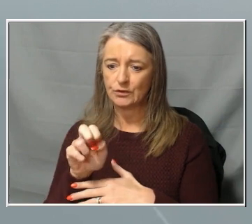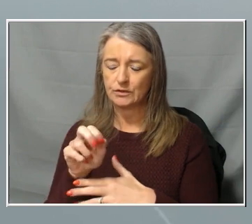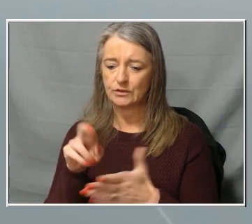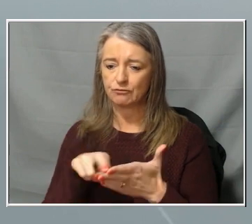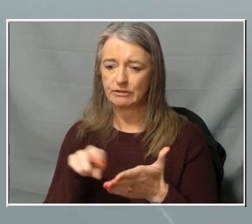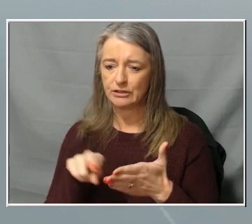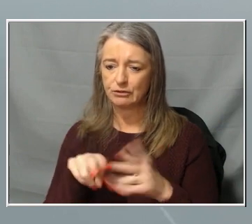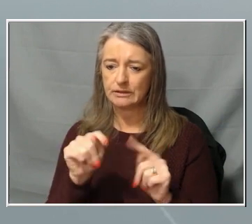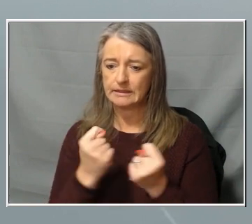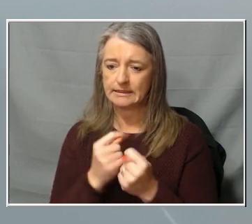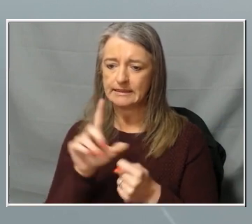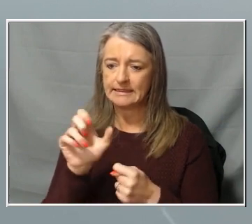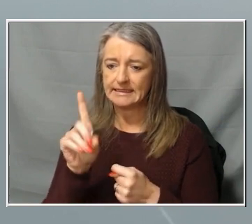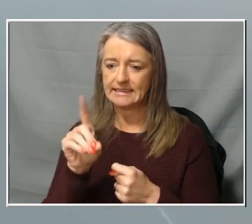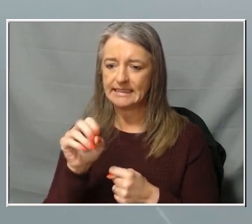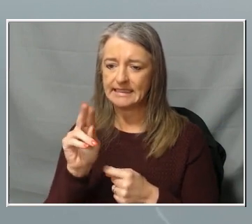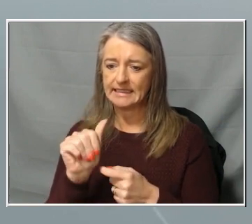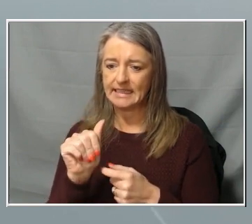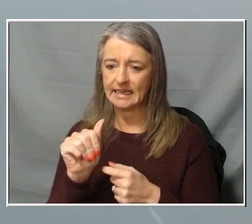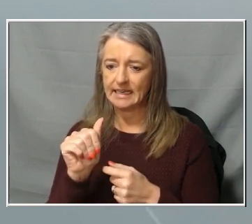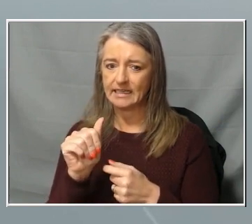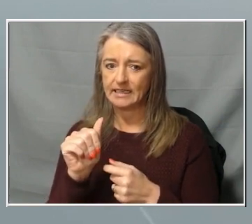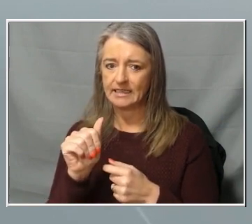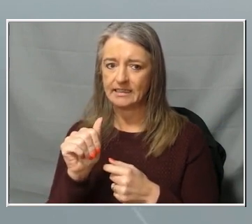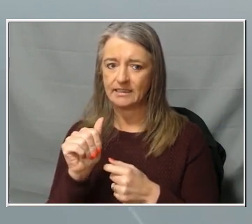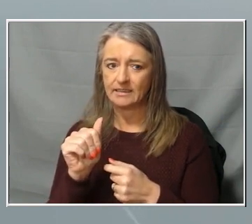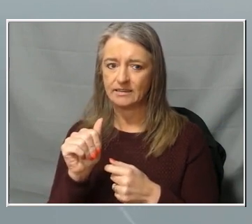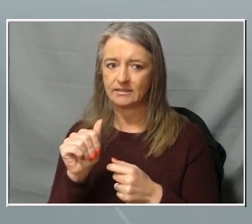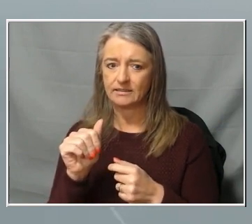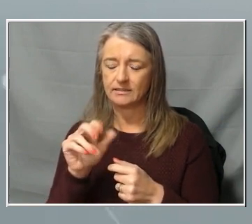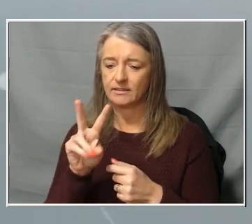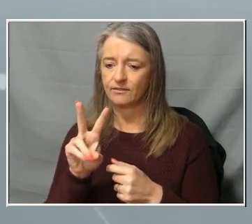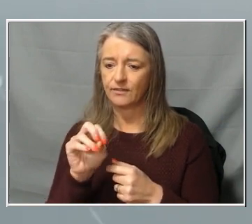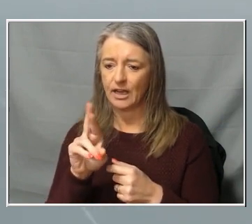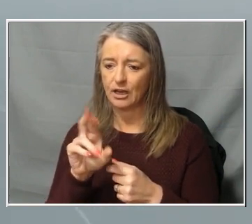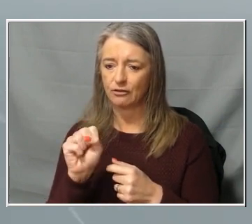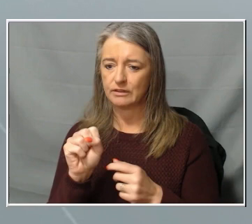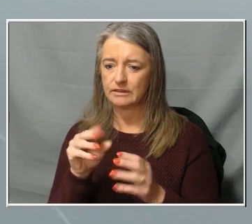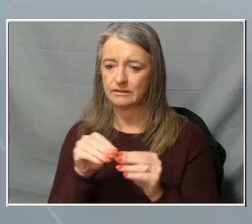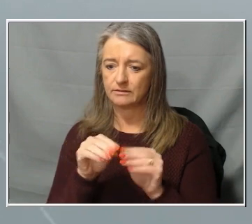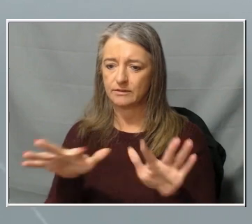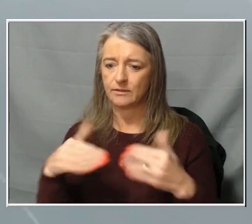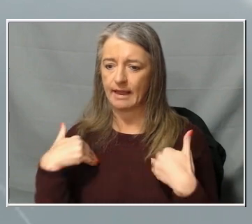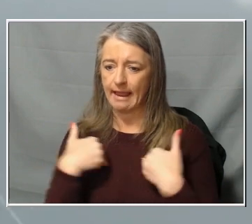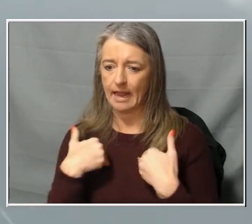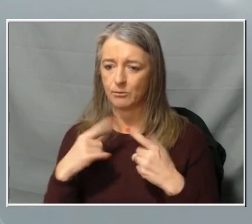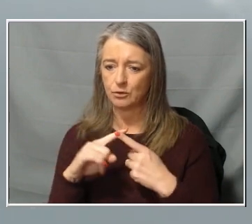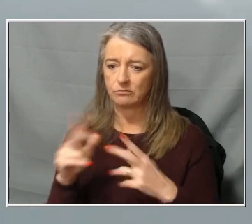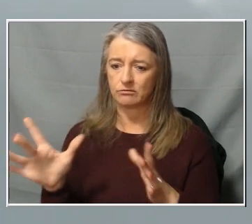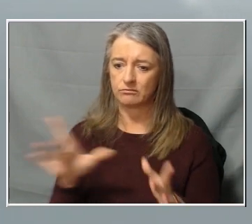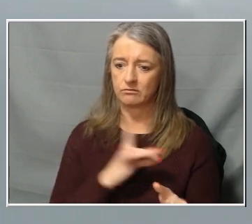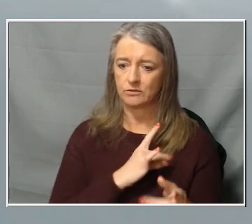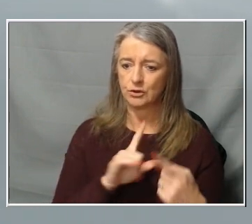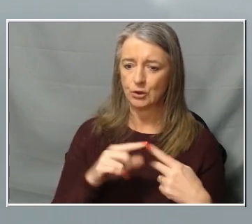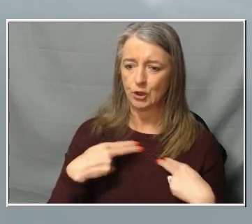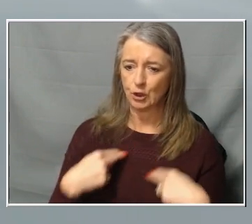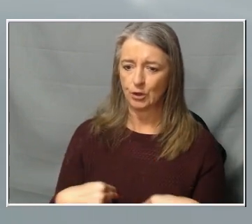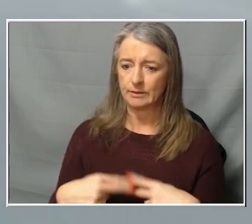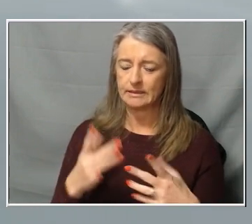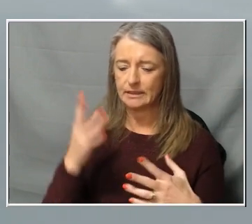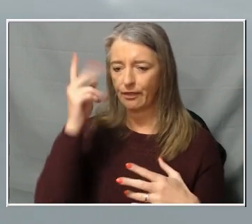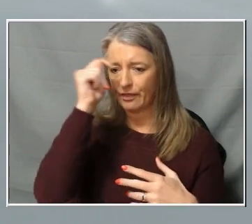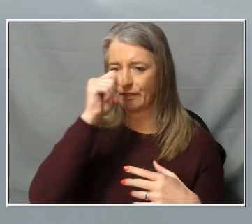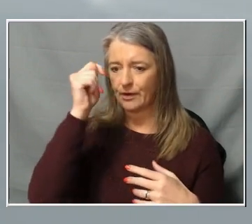DNA sequences from a market in Wuhan suggest the virus spilled over from an animal to a human. That's still the leading theory, but